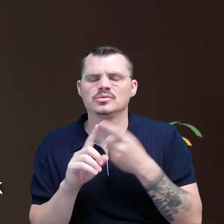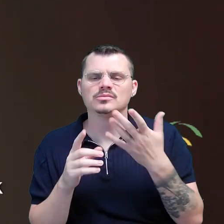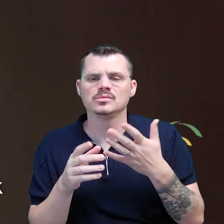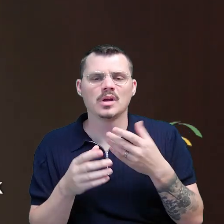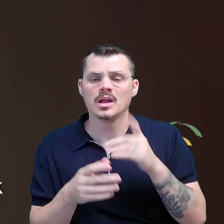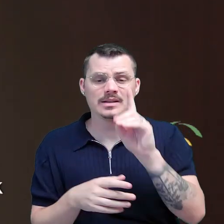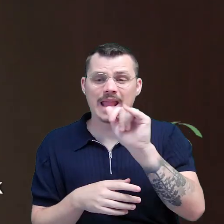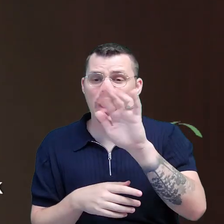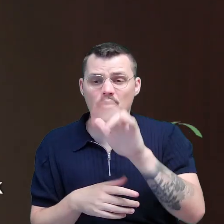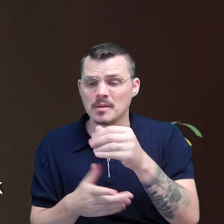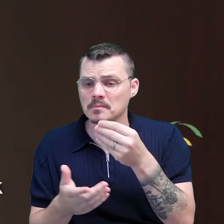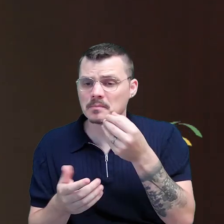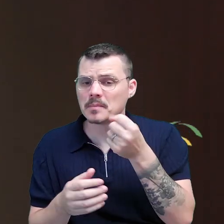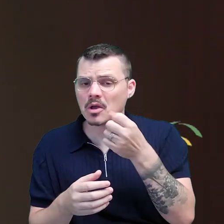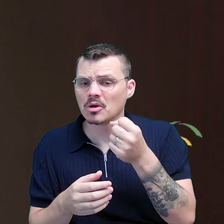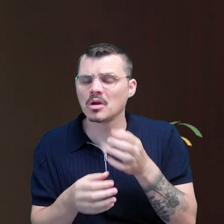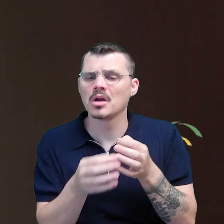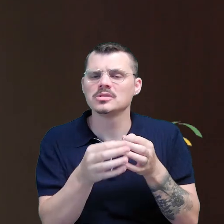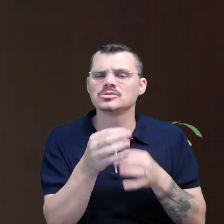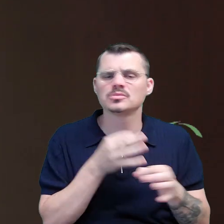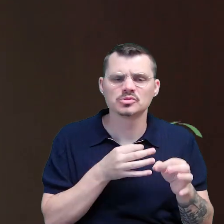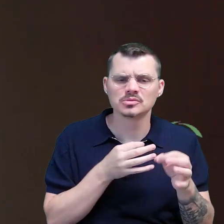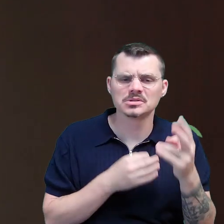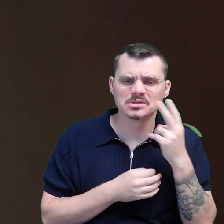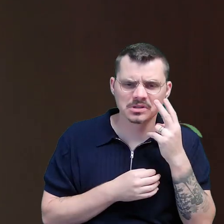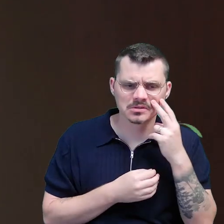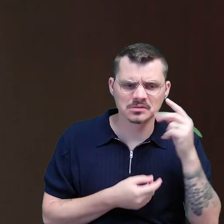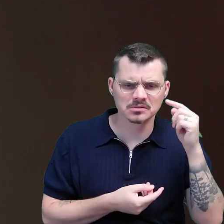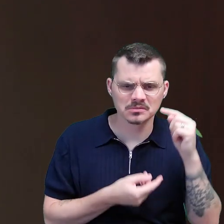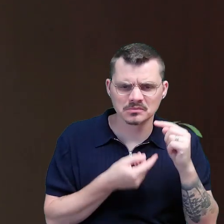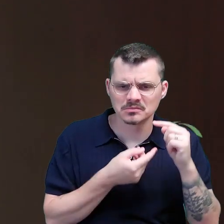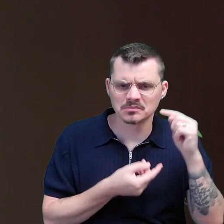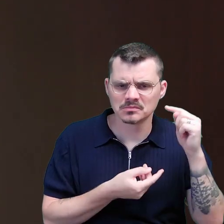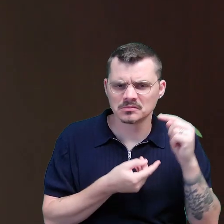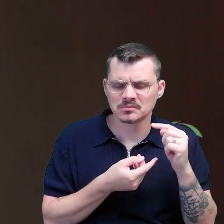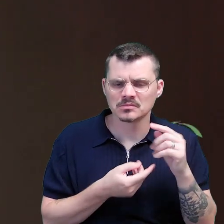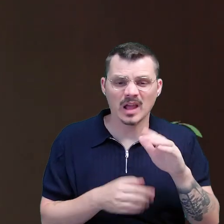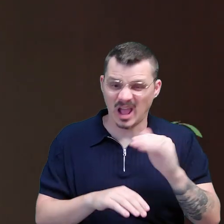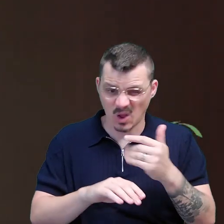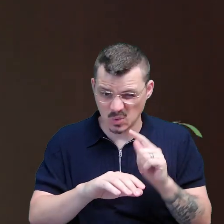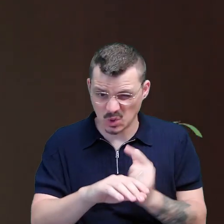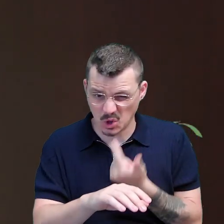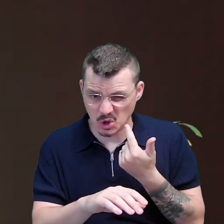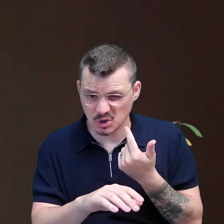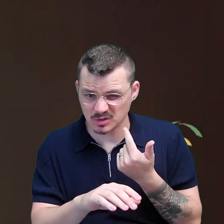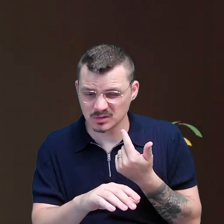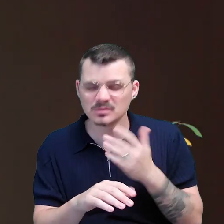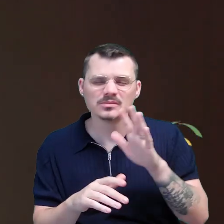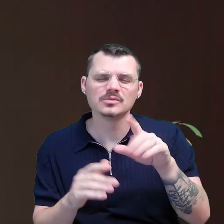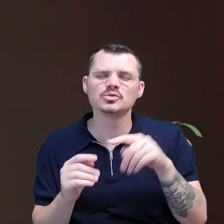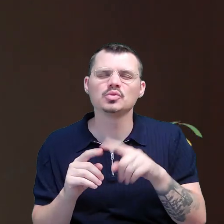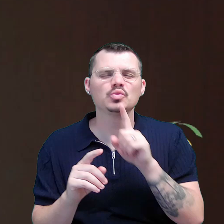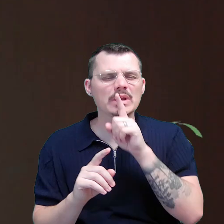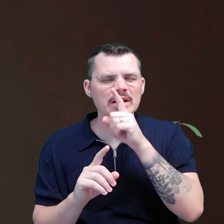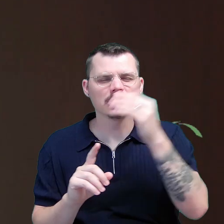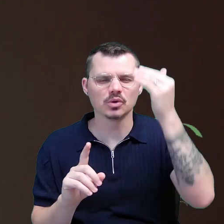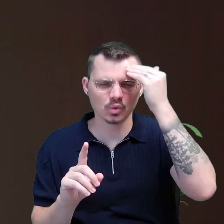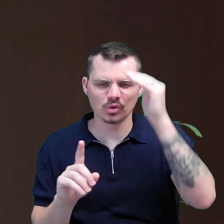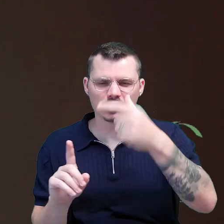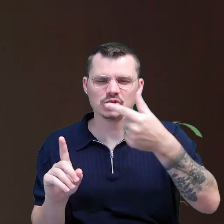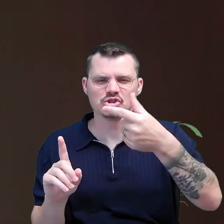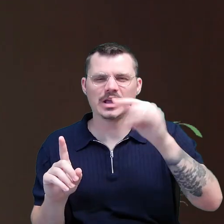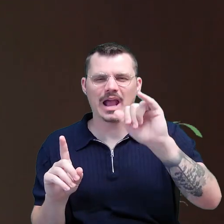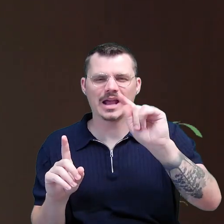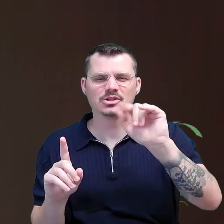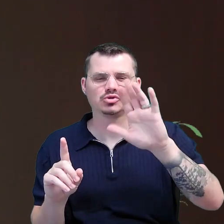some substitutes for dairy milk for a while. How long? Well, to really kind of get an idea if a person's GI